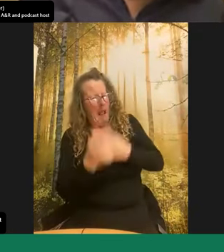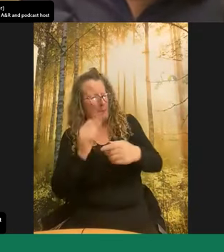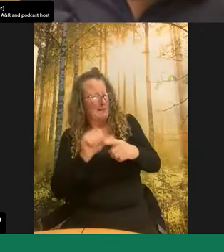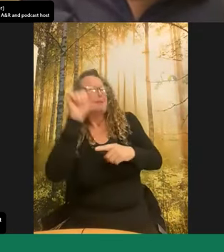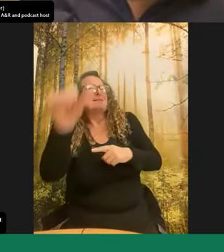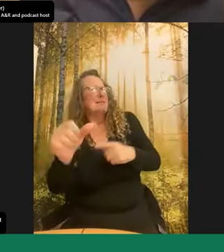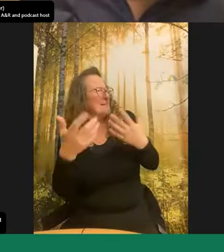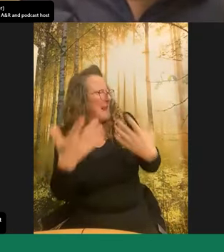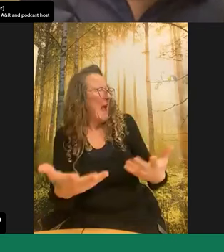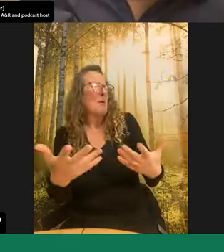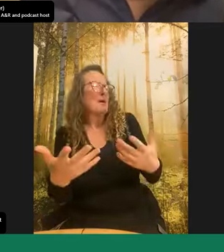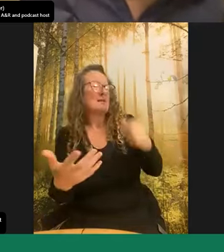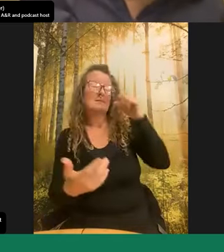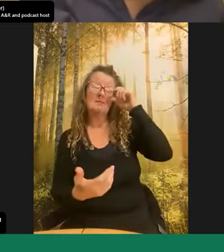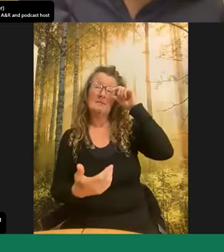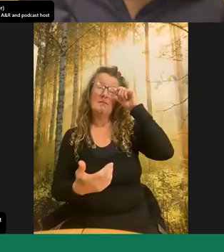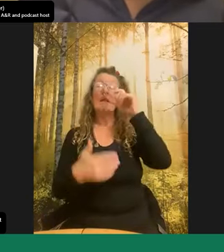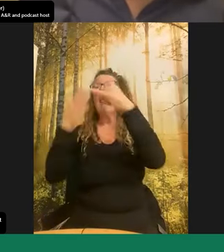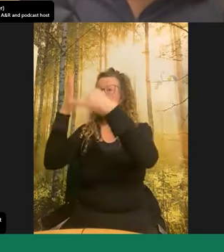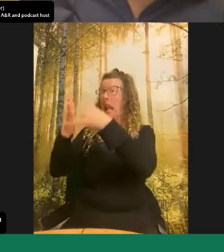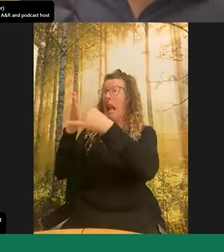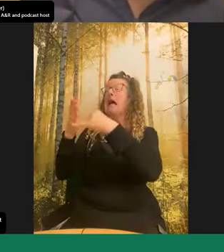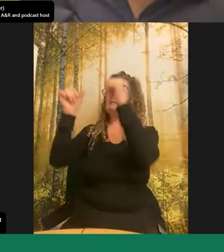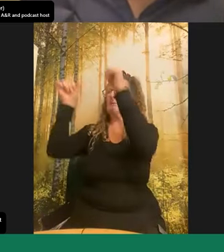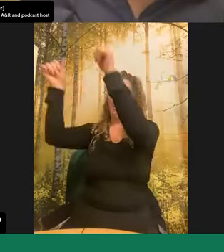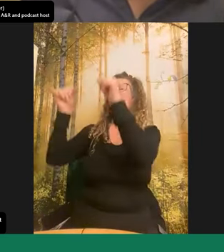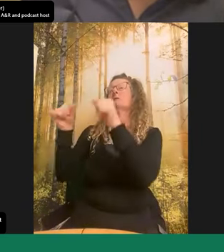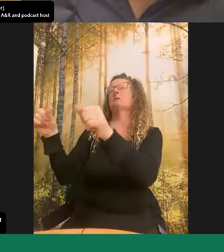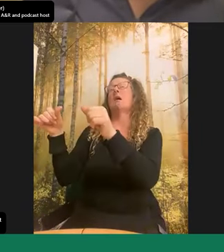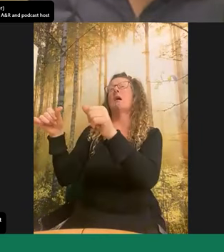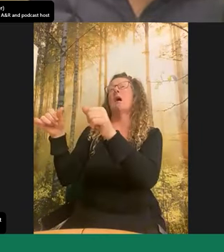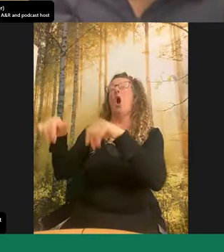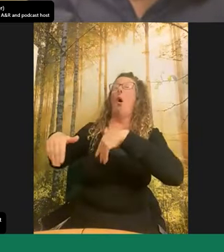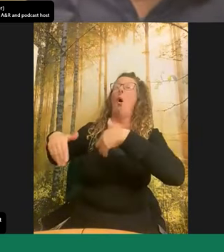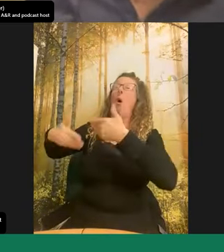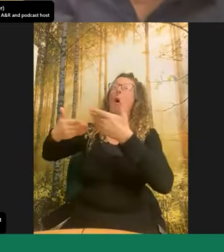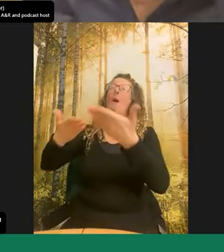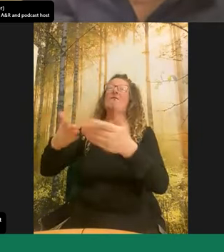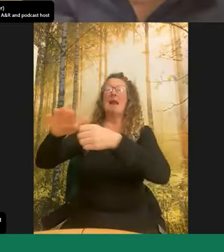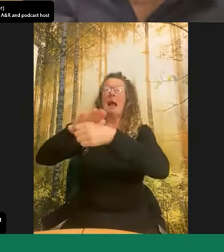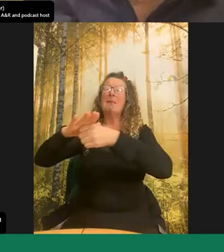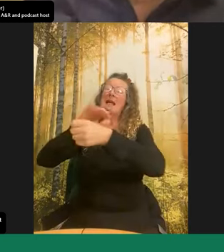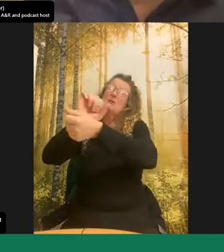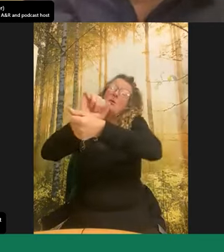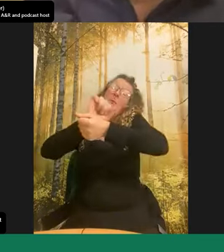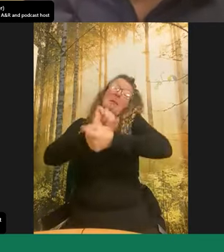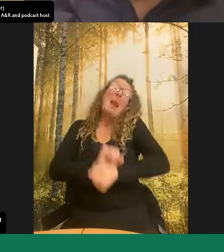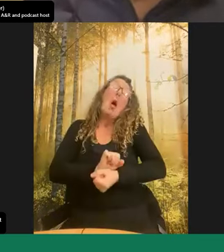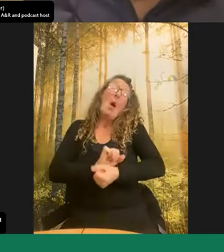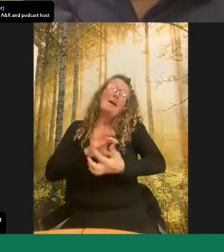you? But I did think that the last poster, which was, you know, offering a place to belong, was